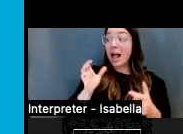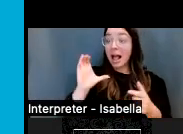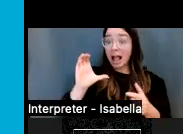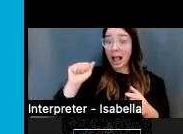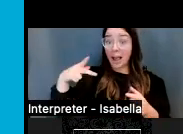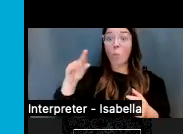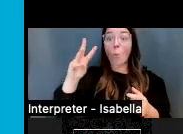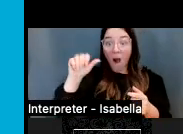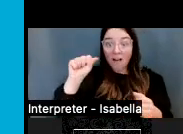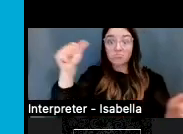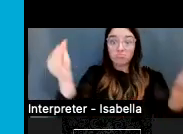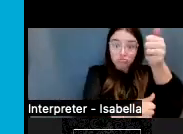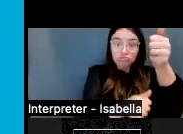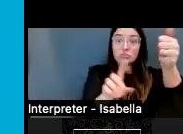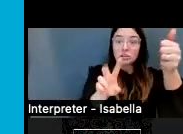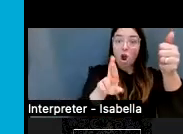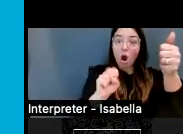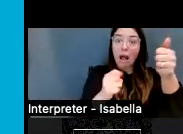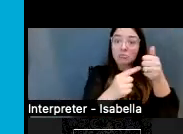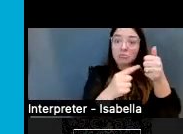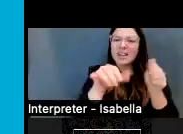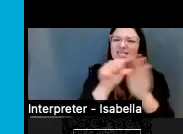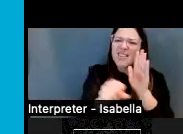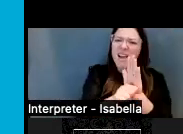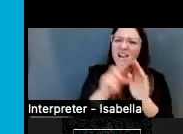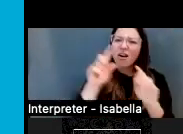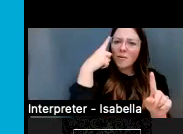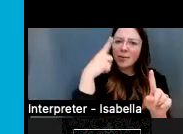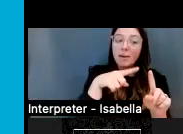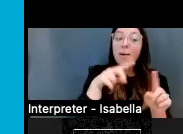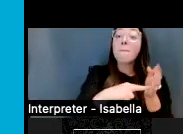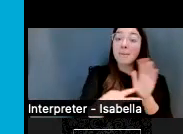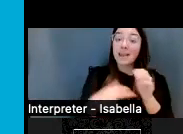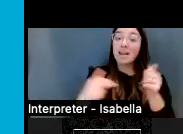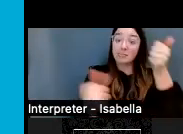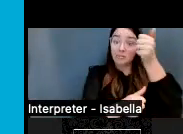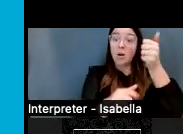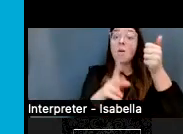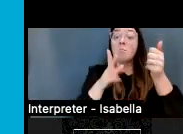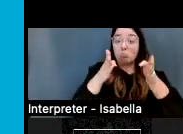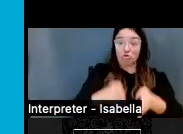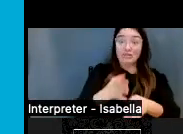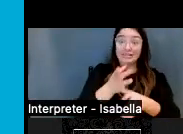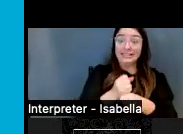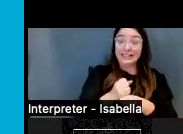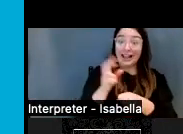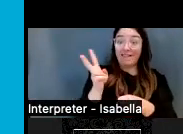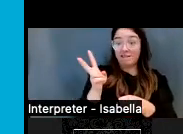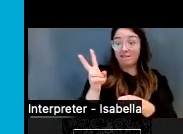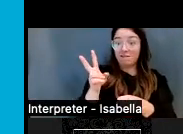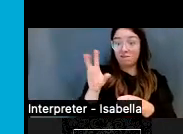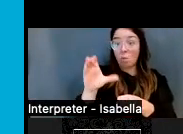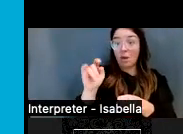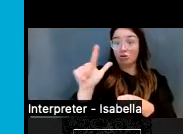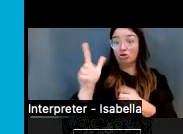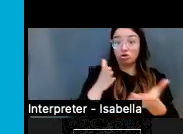government. So if someone was receiving vocational services through DRS and they had an issue or something they